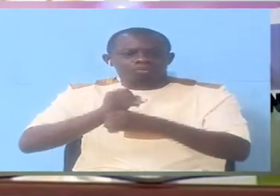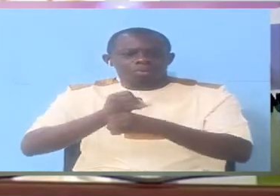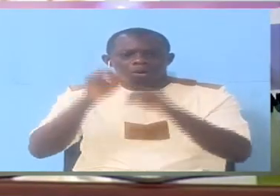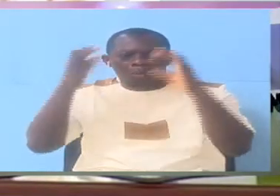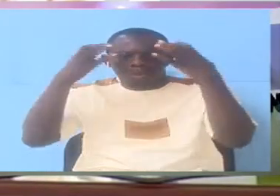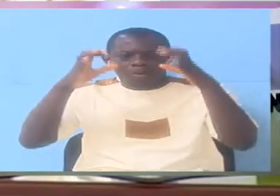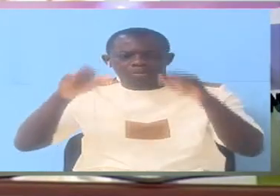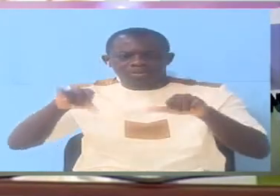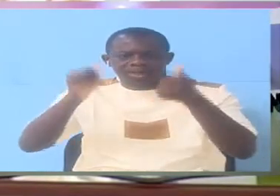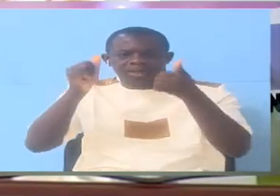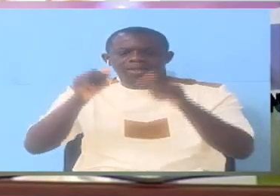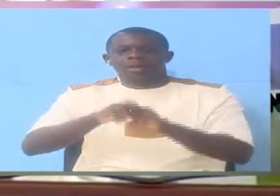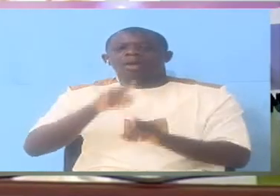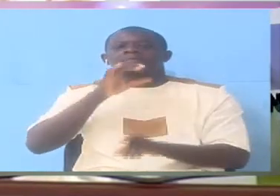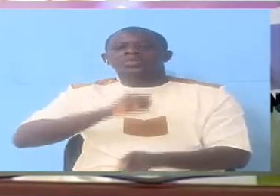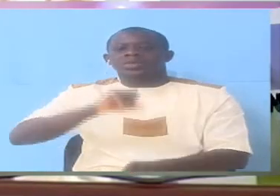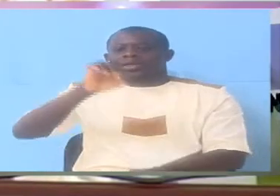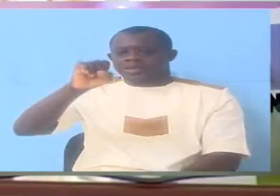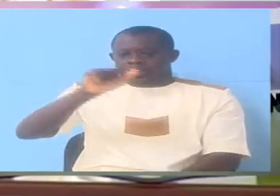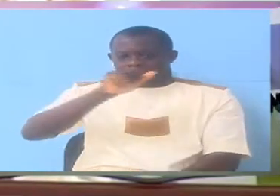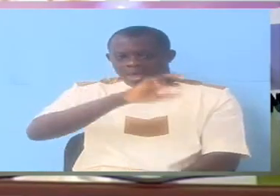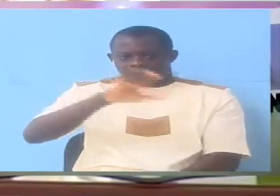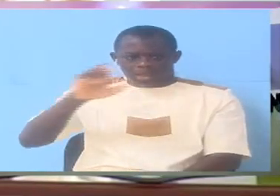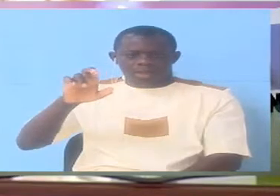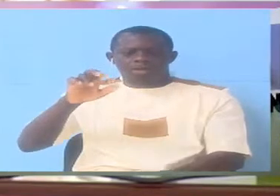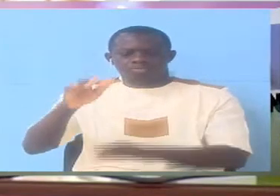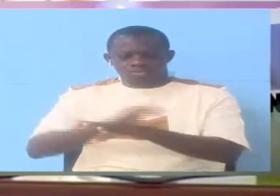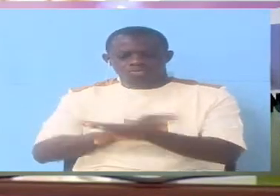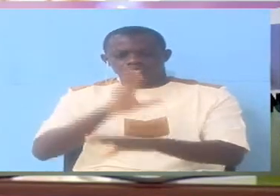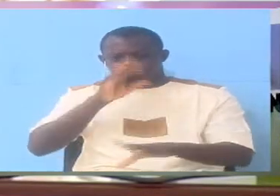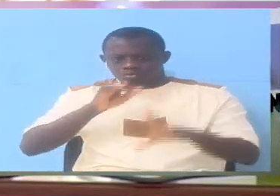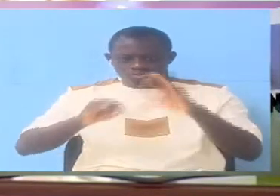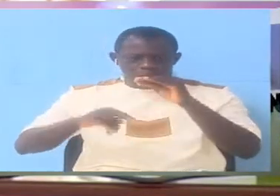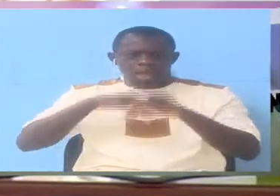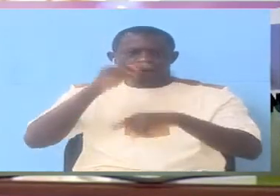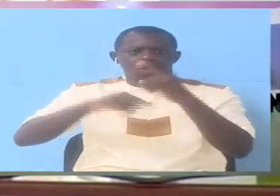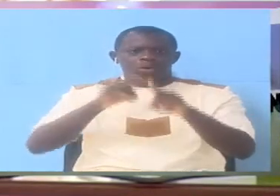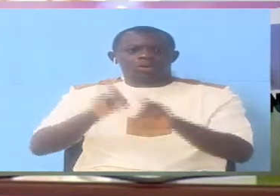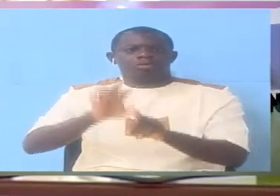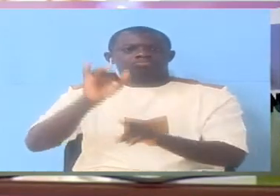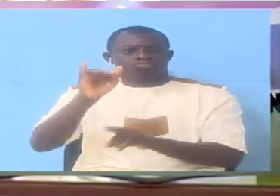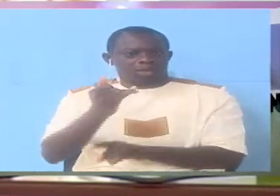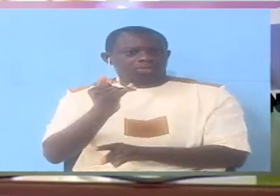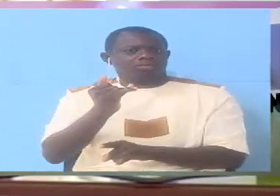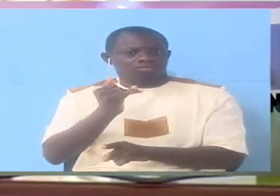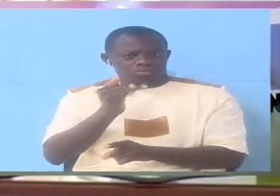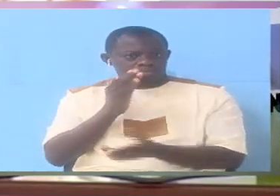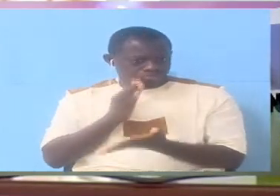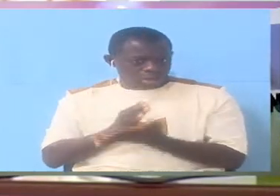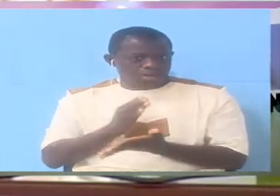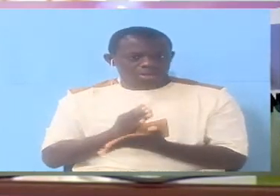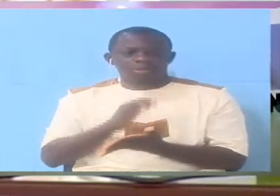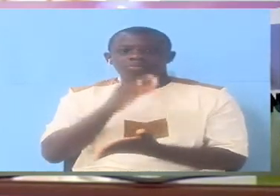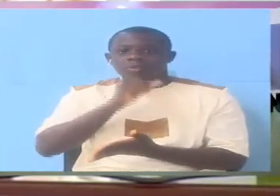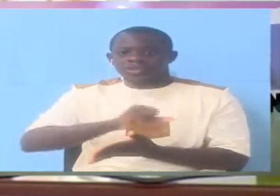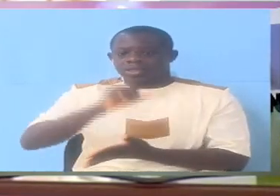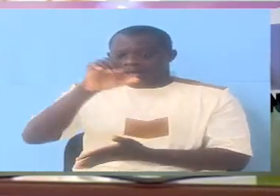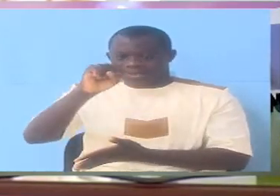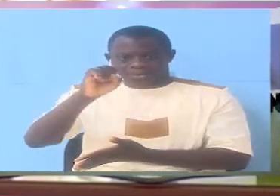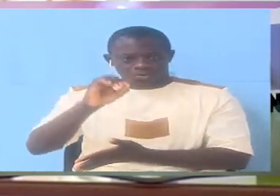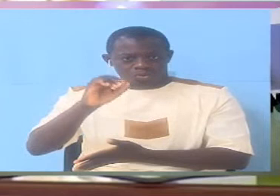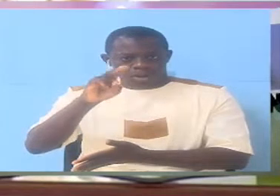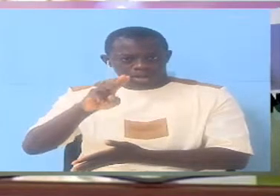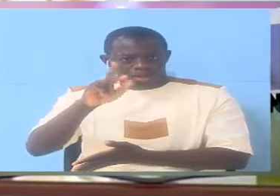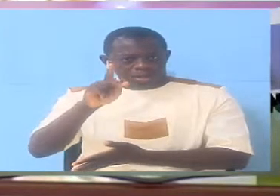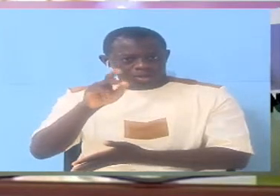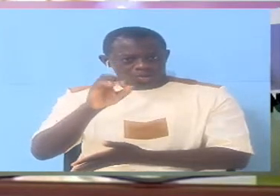was talking about that he was certain that Mr. Sonko, the then